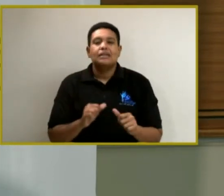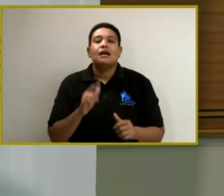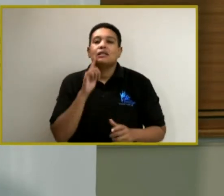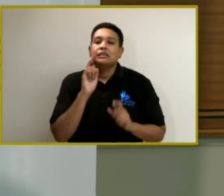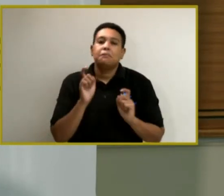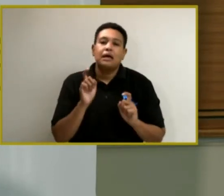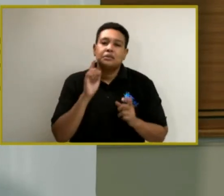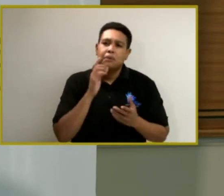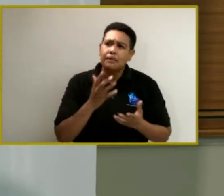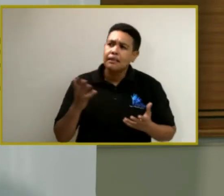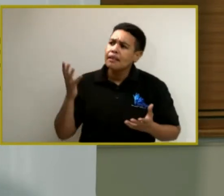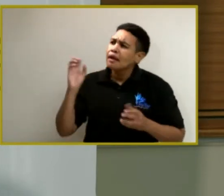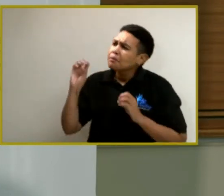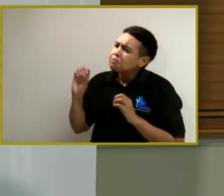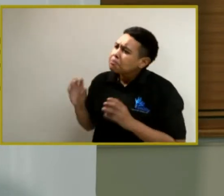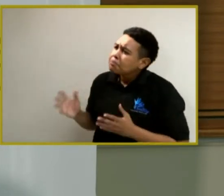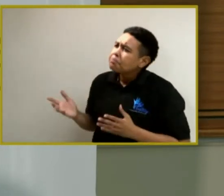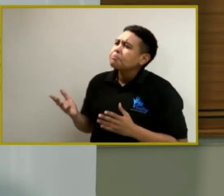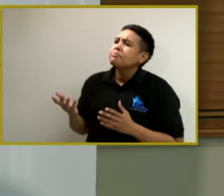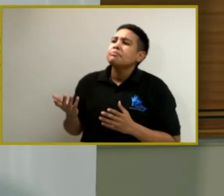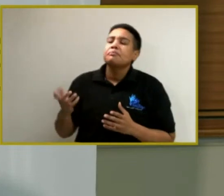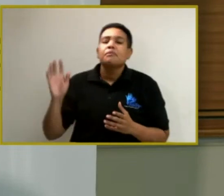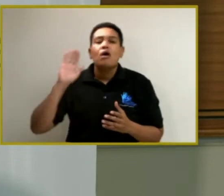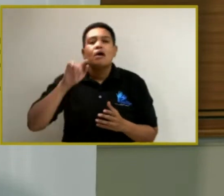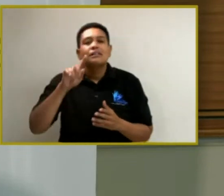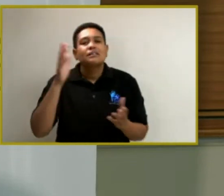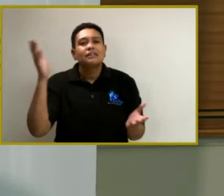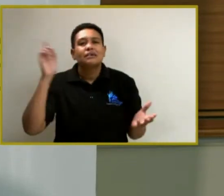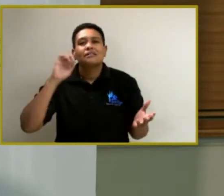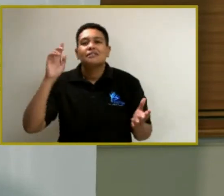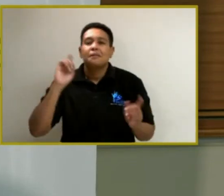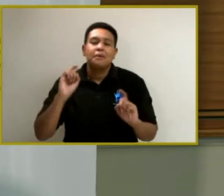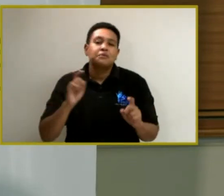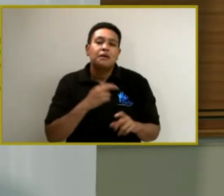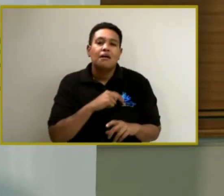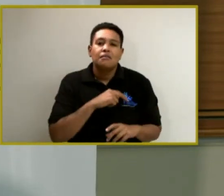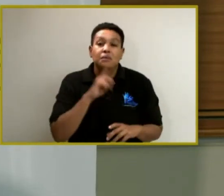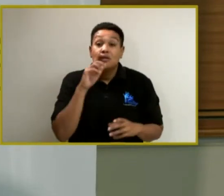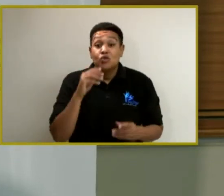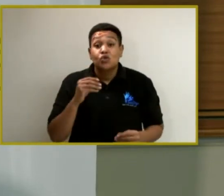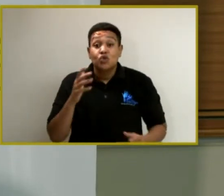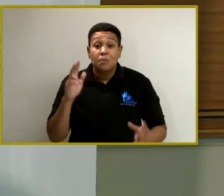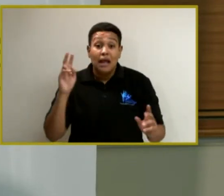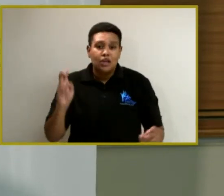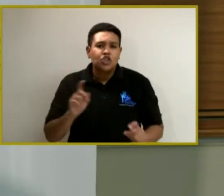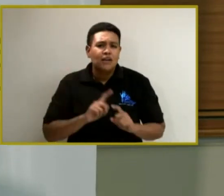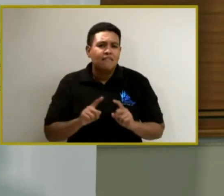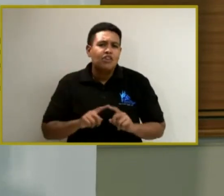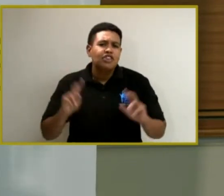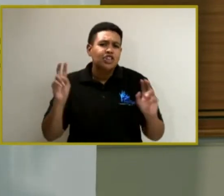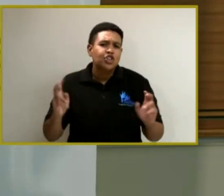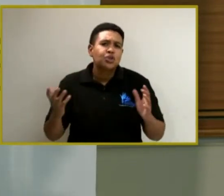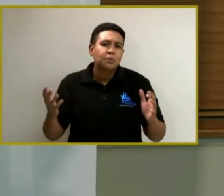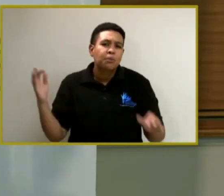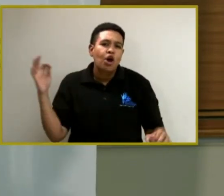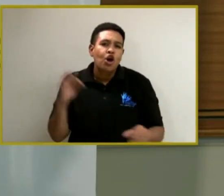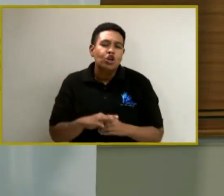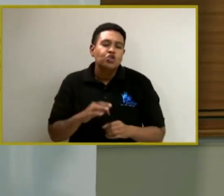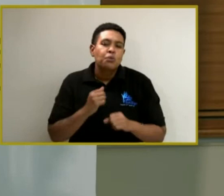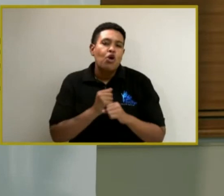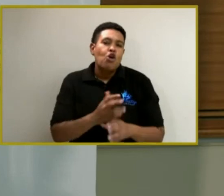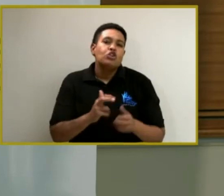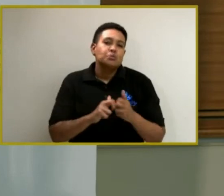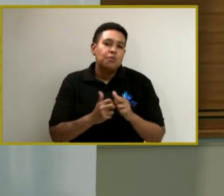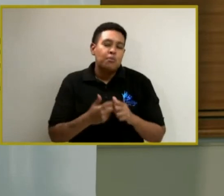hospital, and I'm sure there are supply issues and various issues that may contribute. So I wouldn't be able